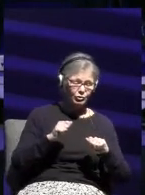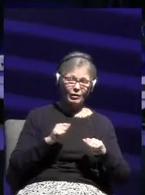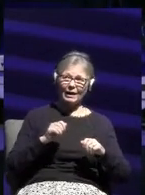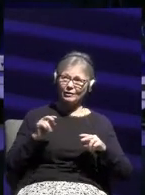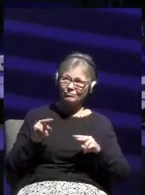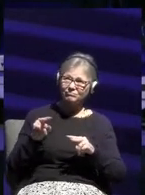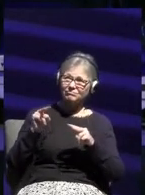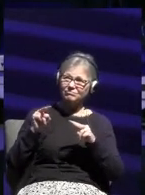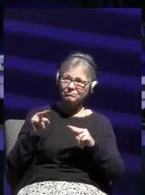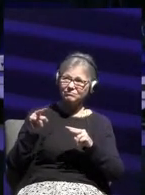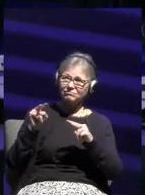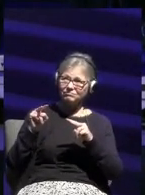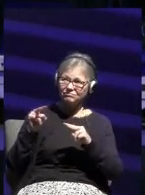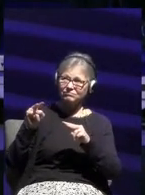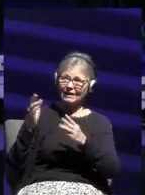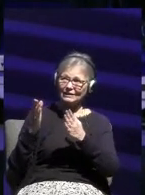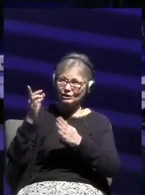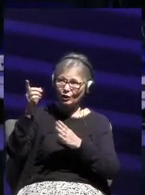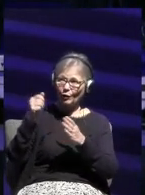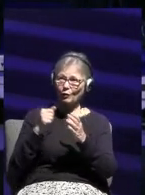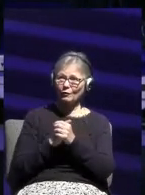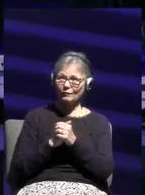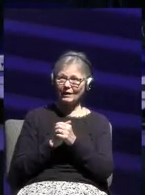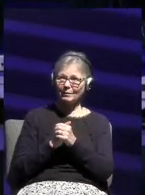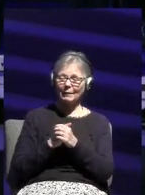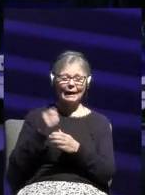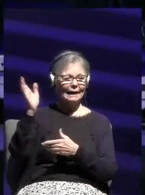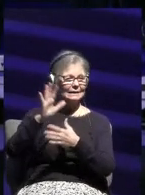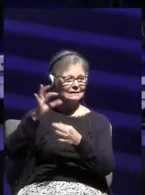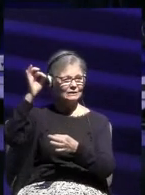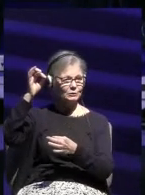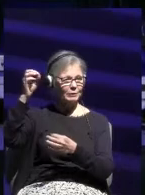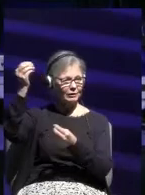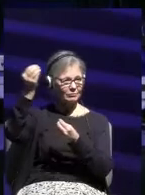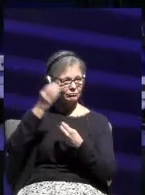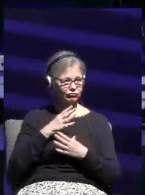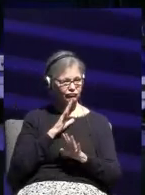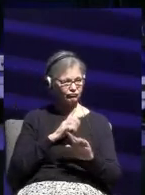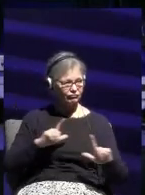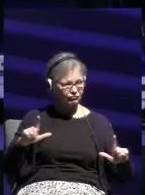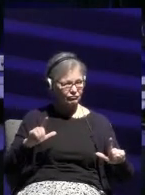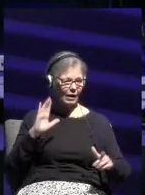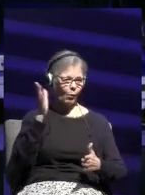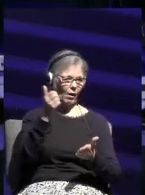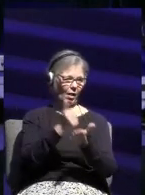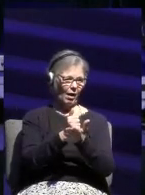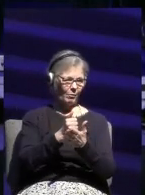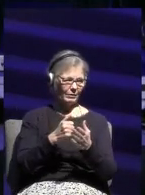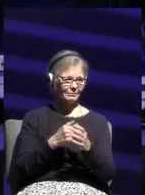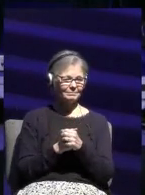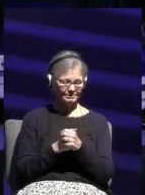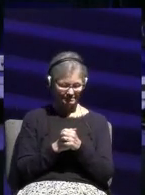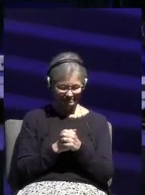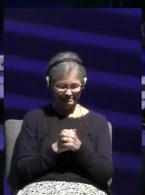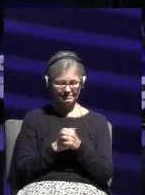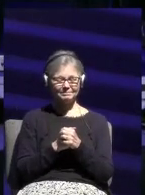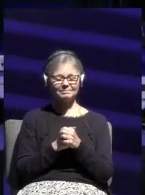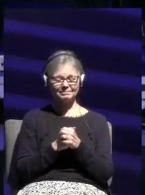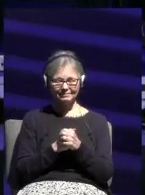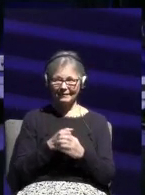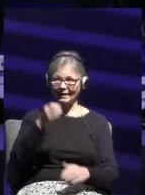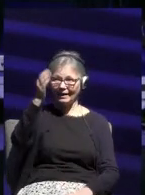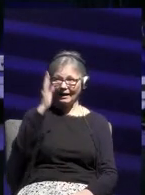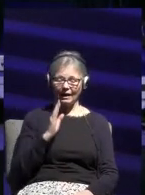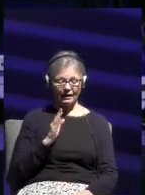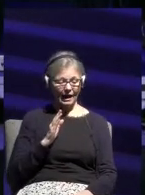be striving to get that back again. But we don't. It's God, though, that's striving